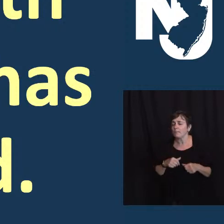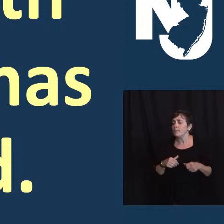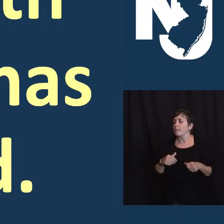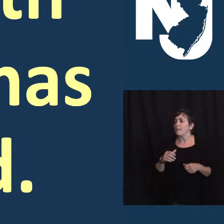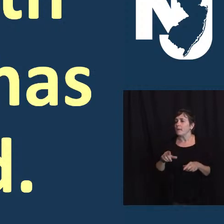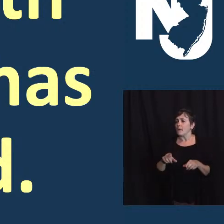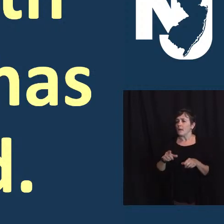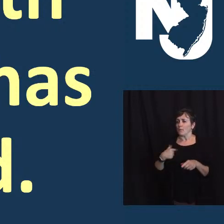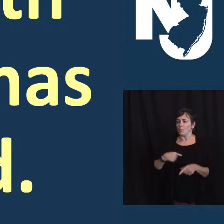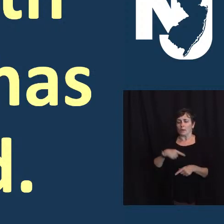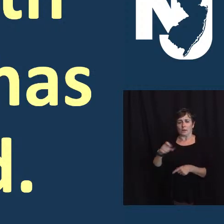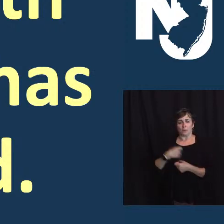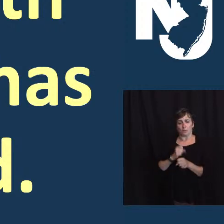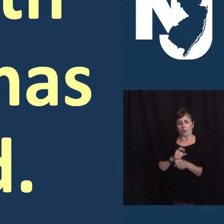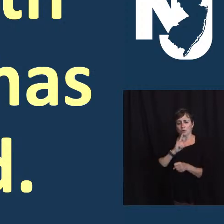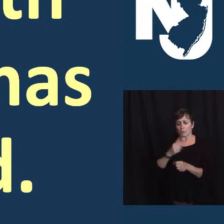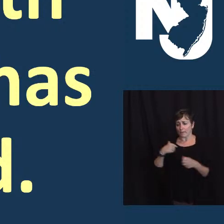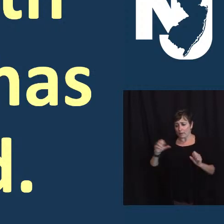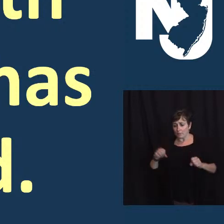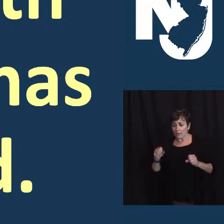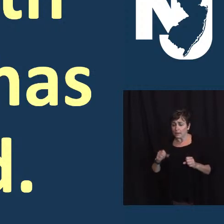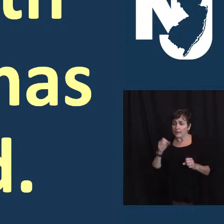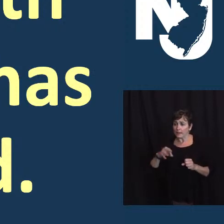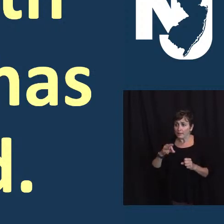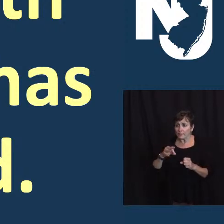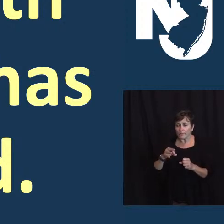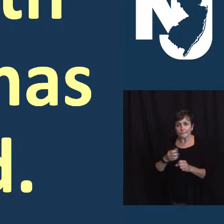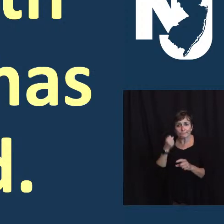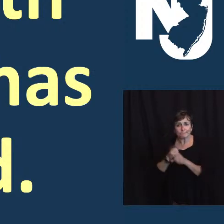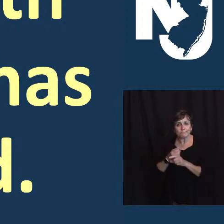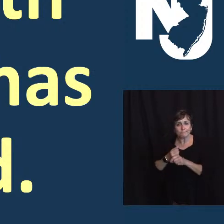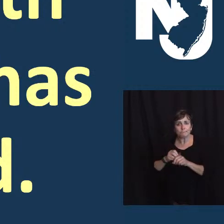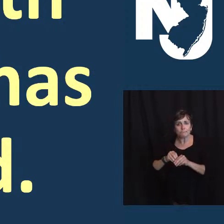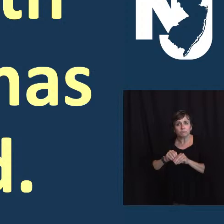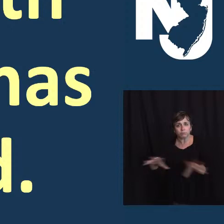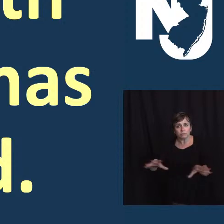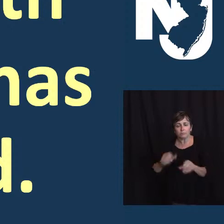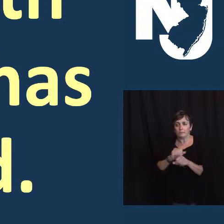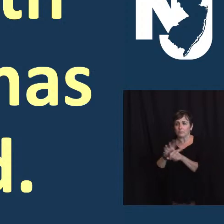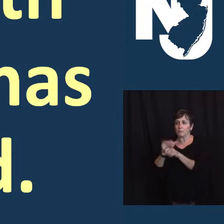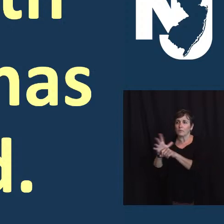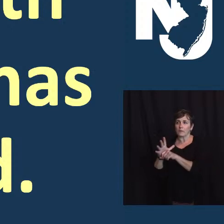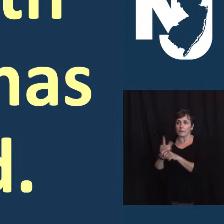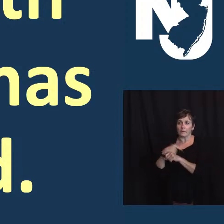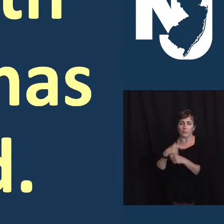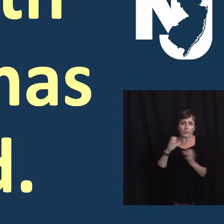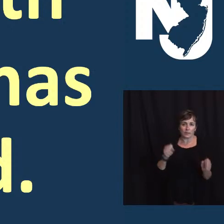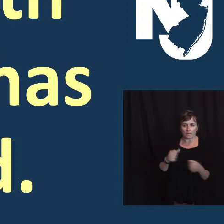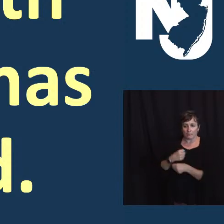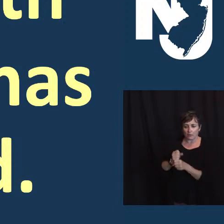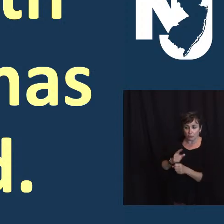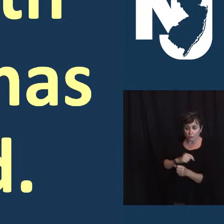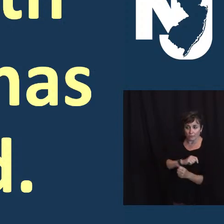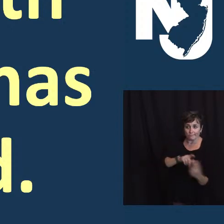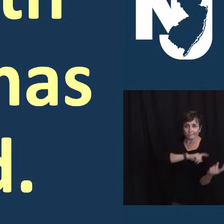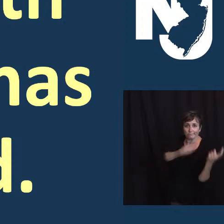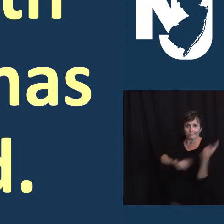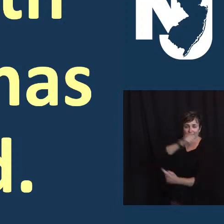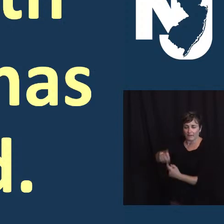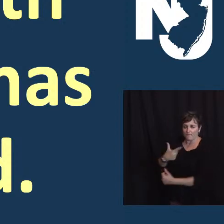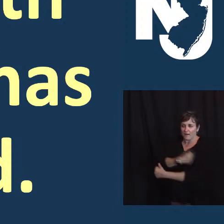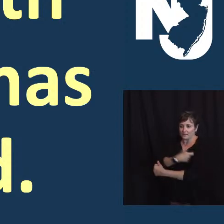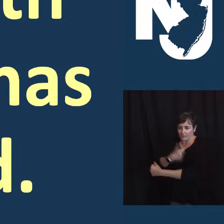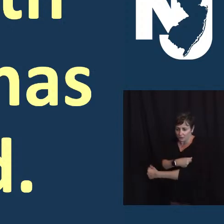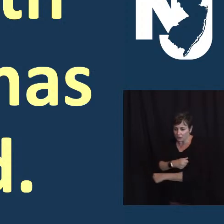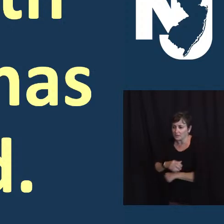to combat any hotspots that may arise in areas where vaccinations lag. I am extremely grateful to